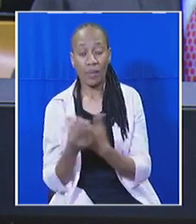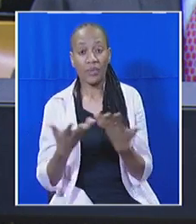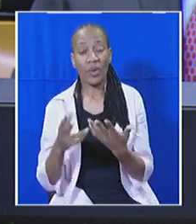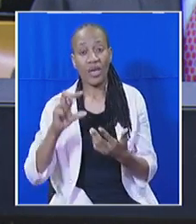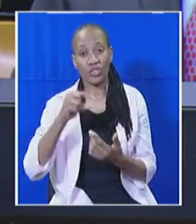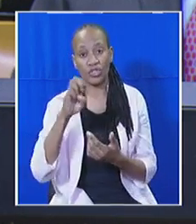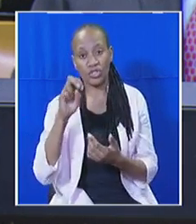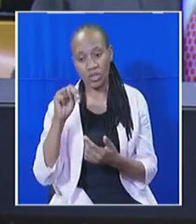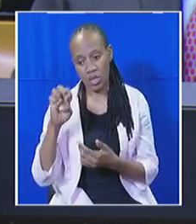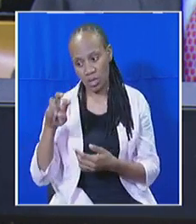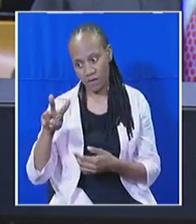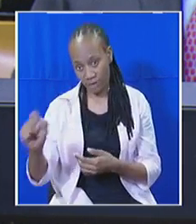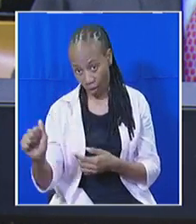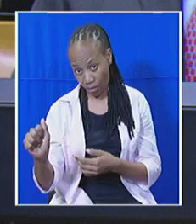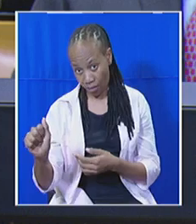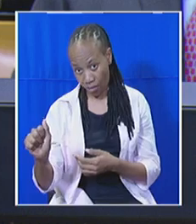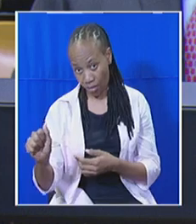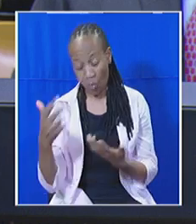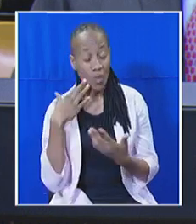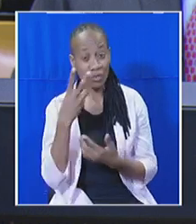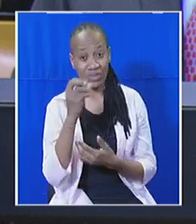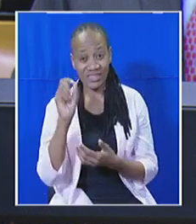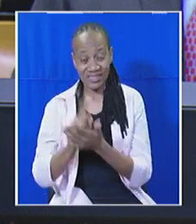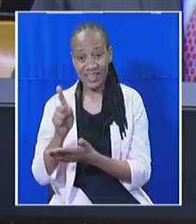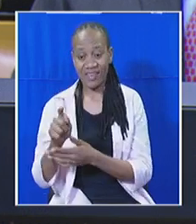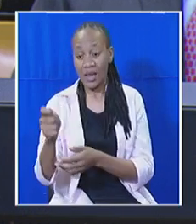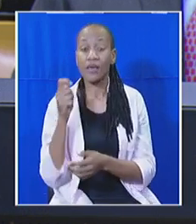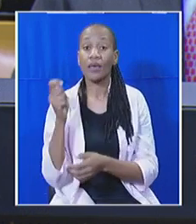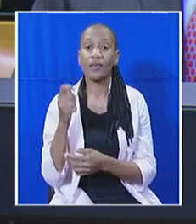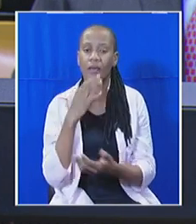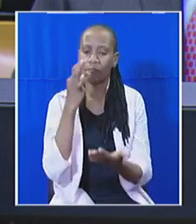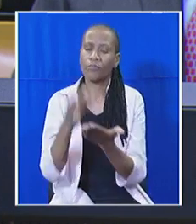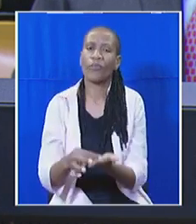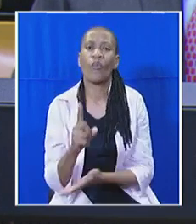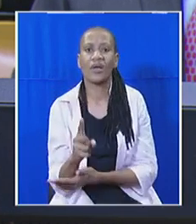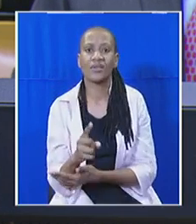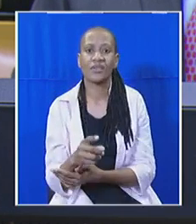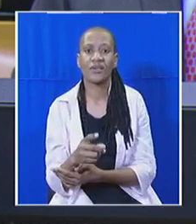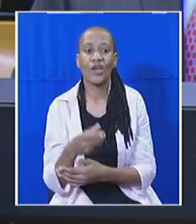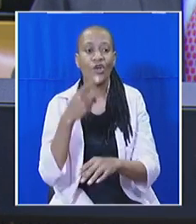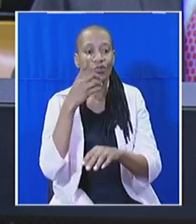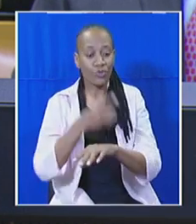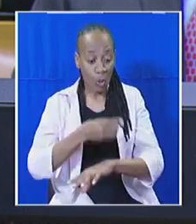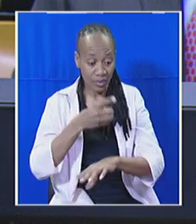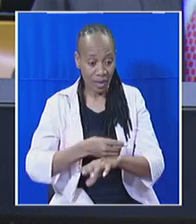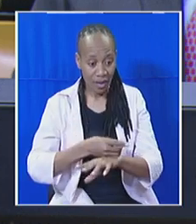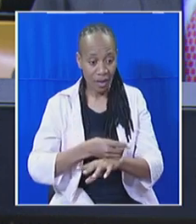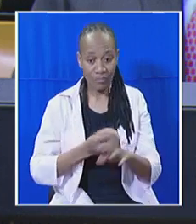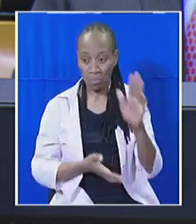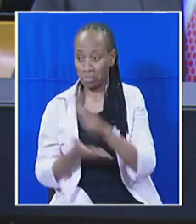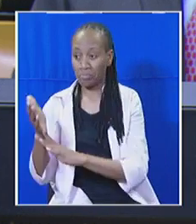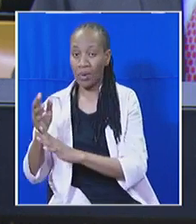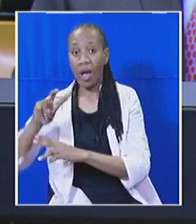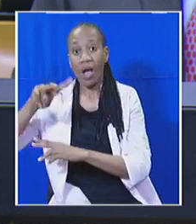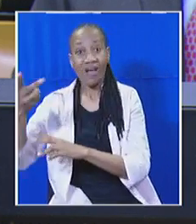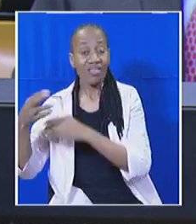2011, Kenya even proposed a motion that for every doctor recruited to a developed country from